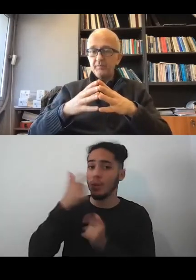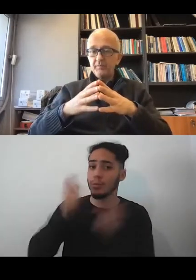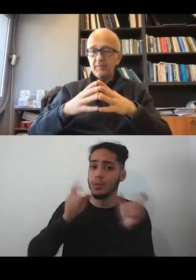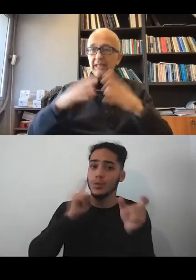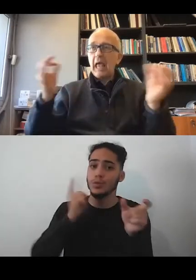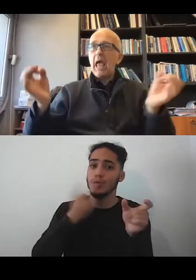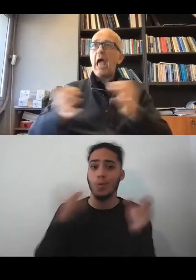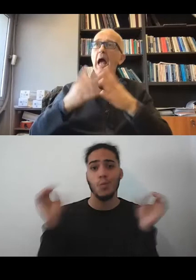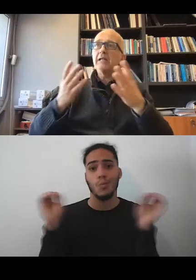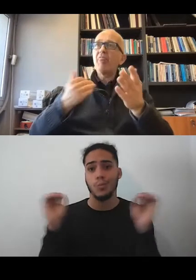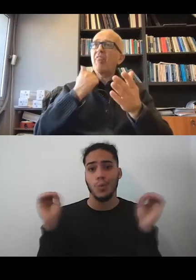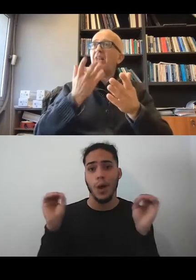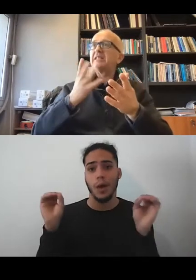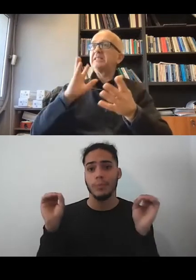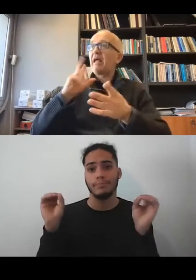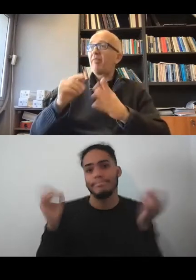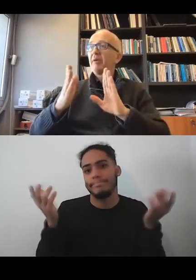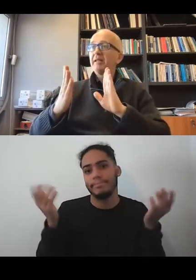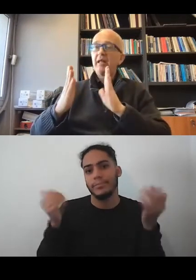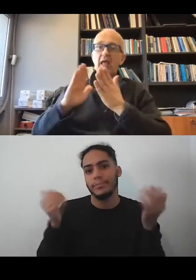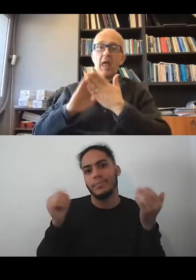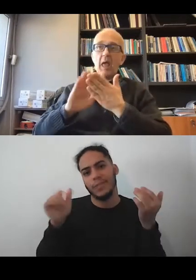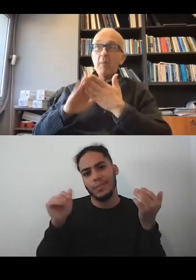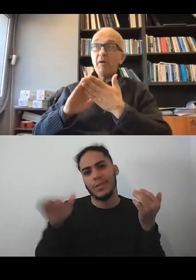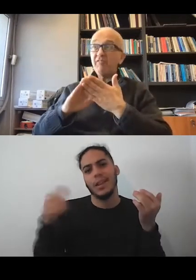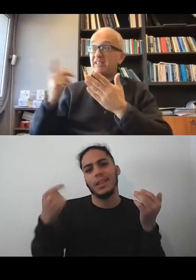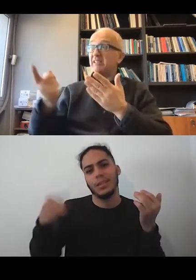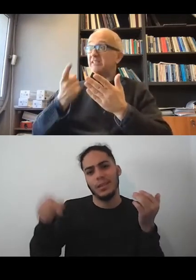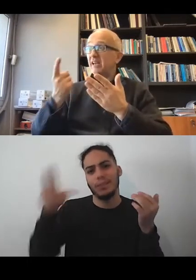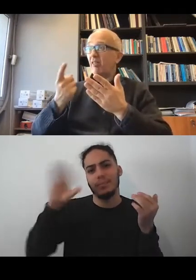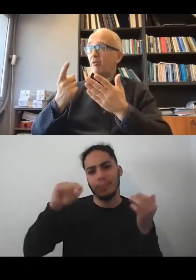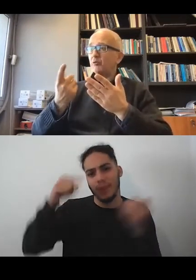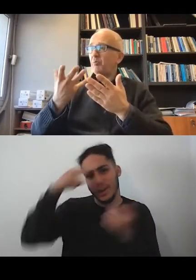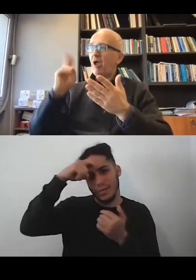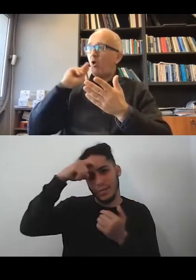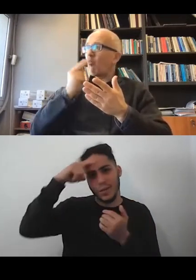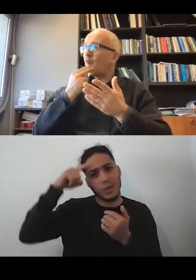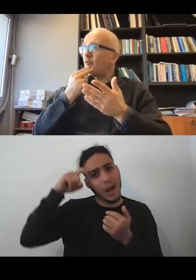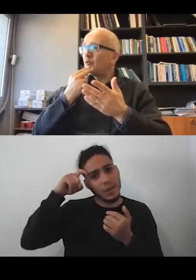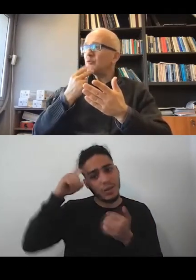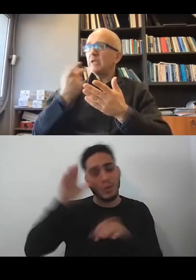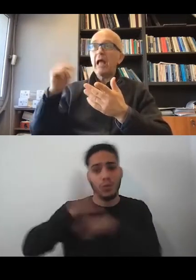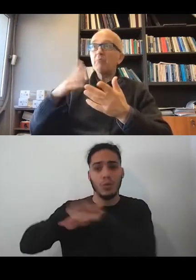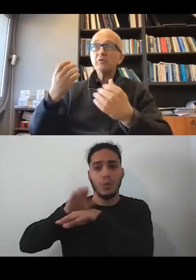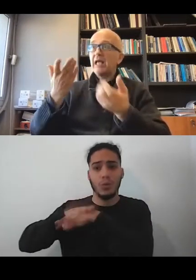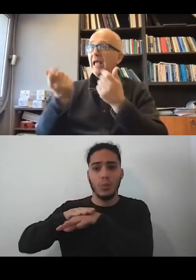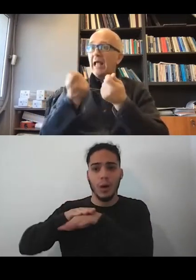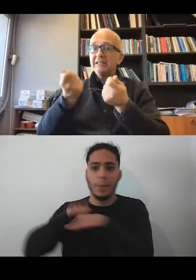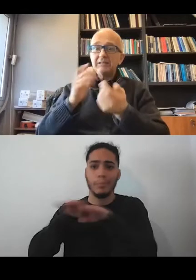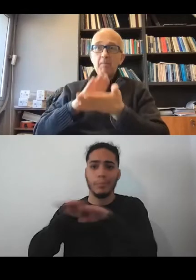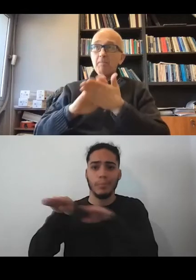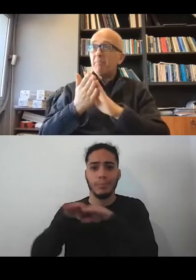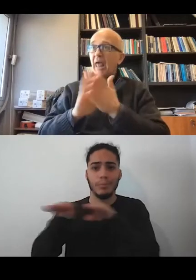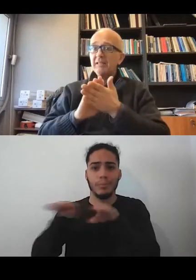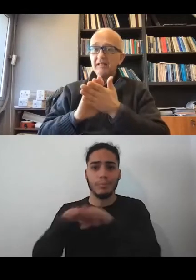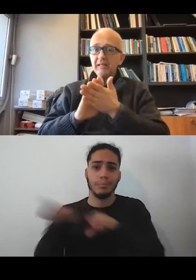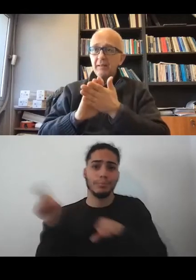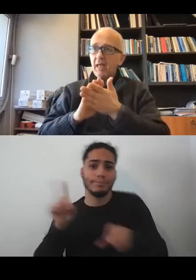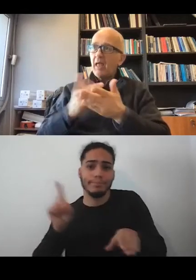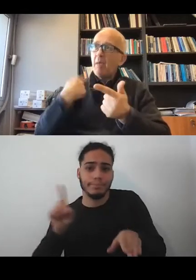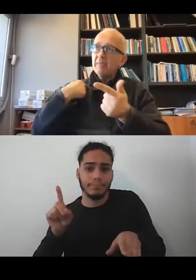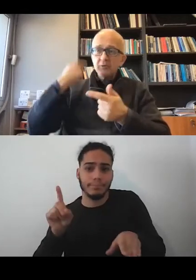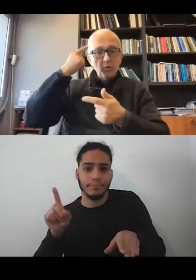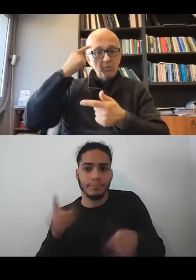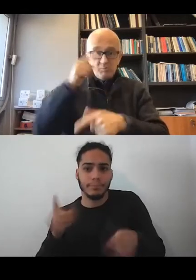fellow students, you will have a problem in practicing. And in this way, with this system, you will be able